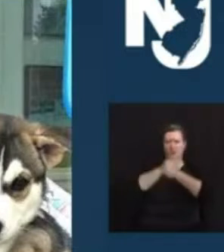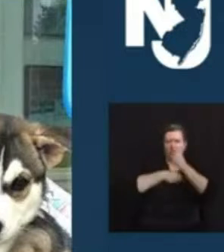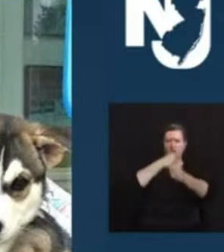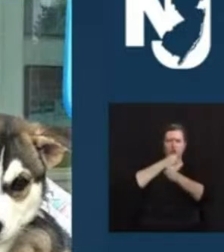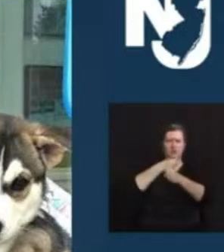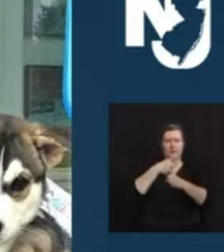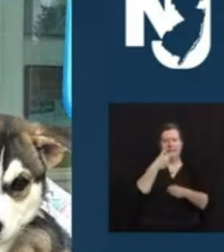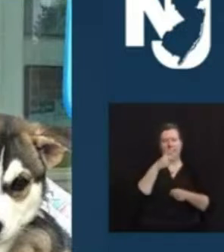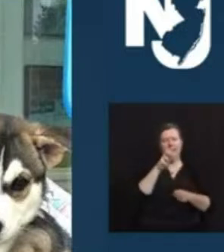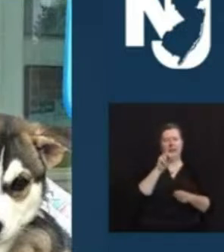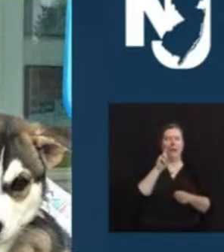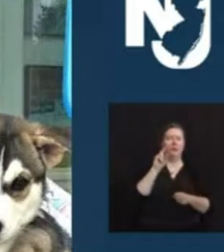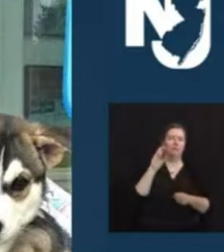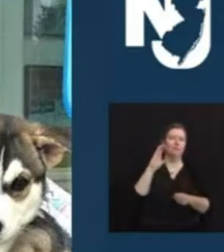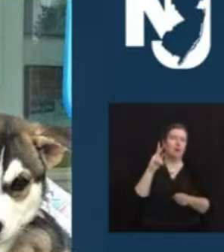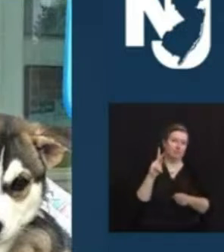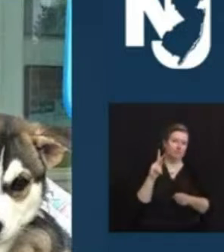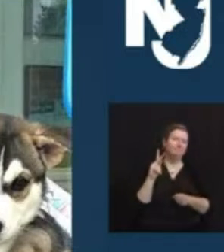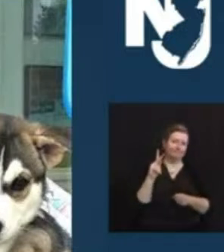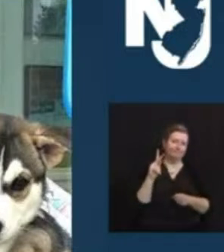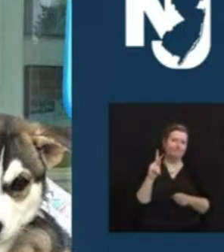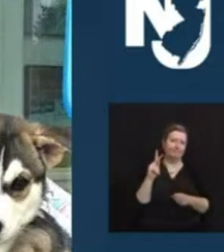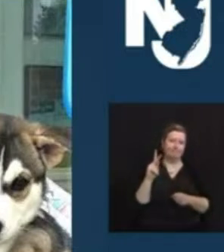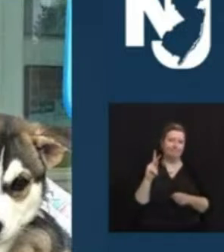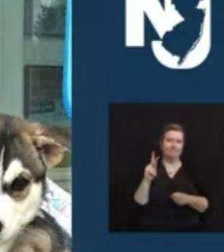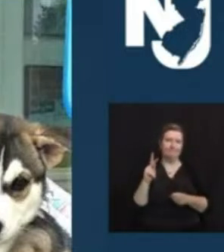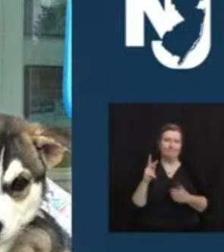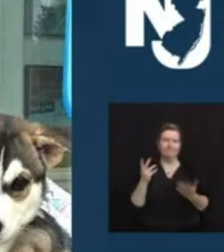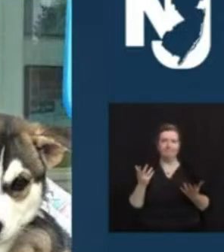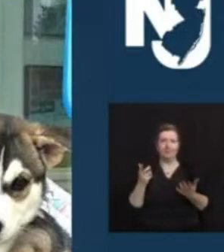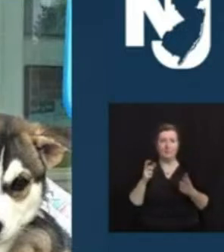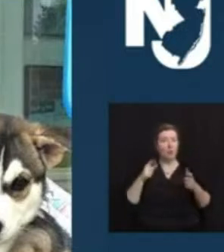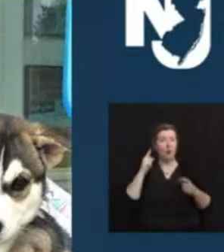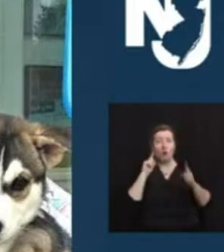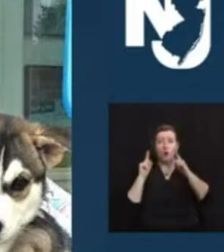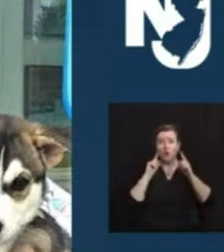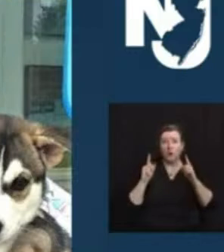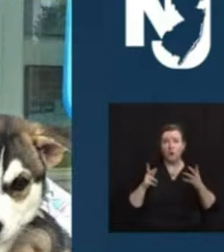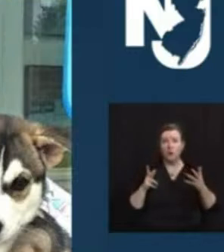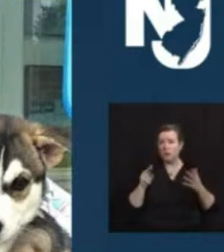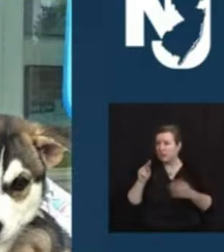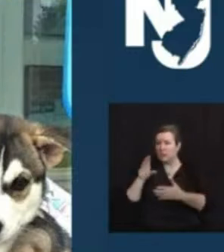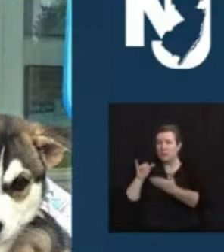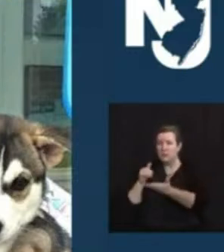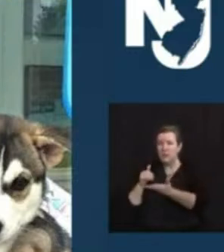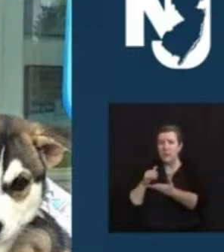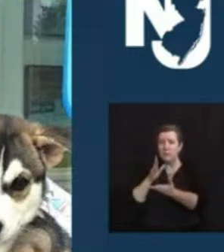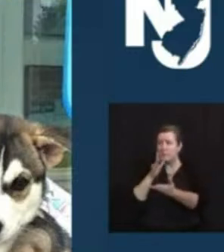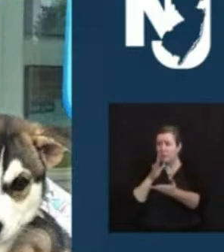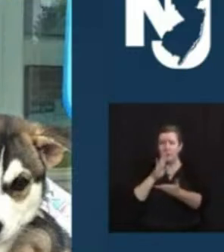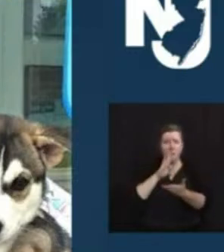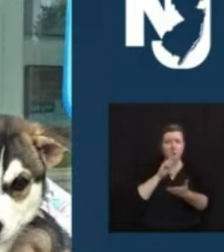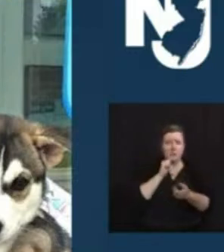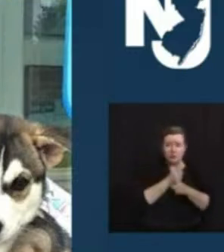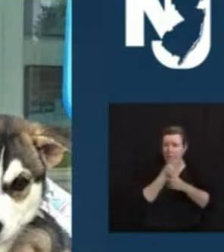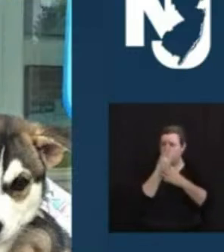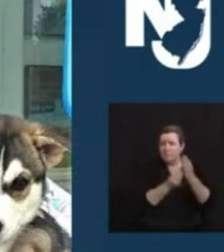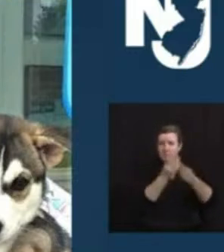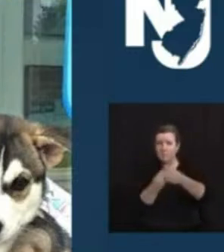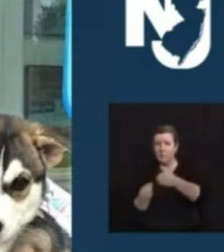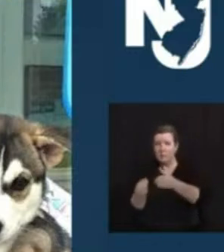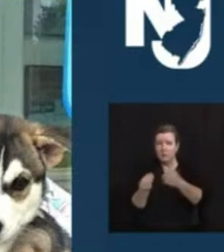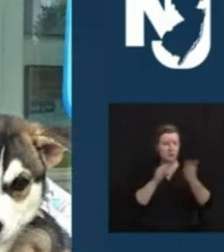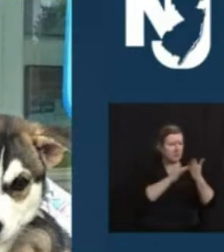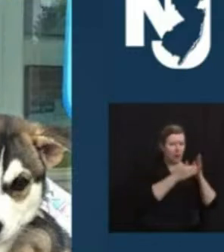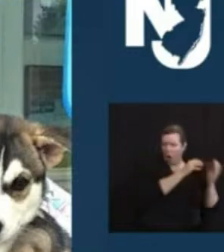her mother, the town just literally gushed out with money to help her pay for the services and all that went with it.